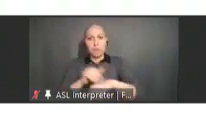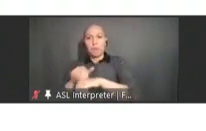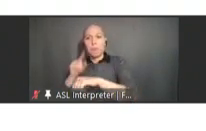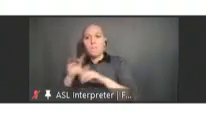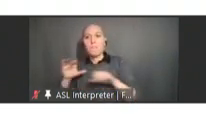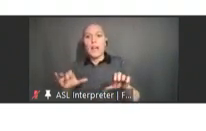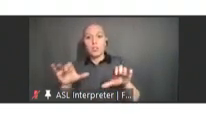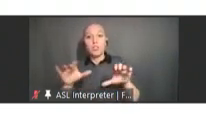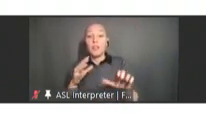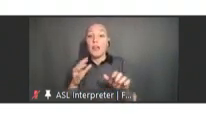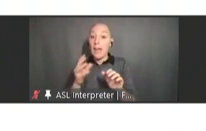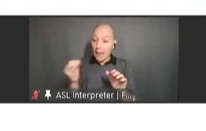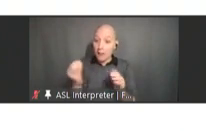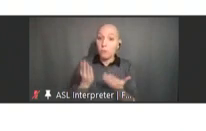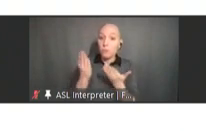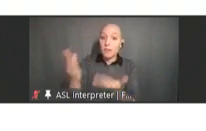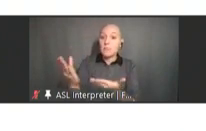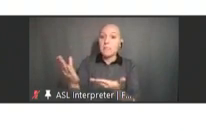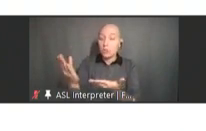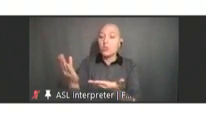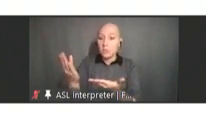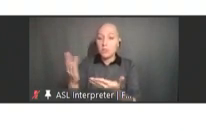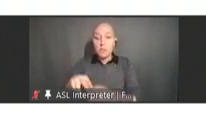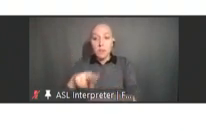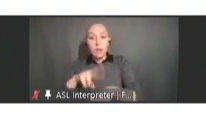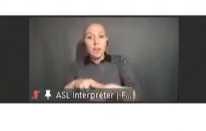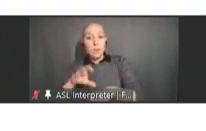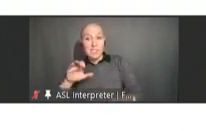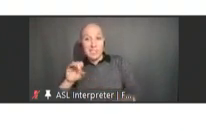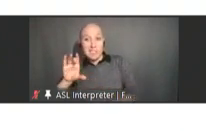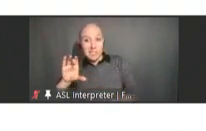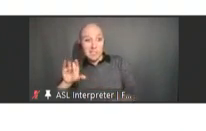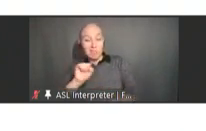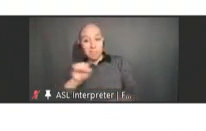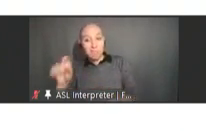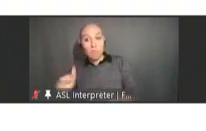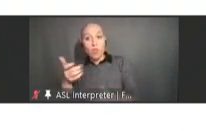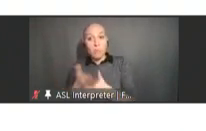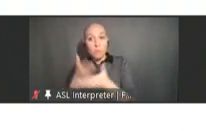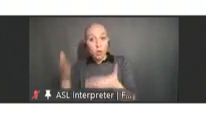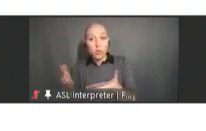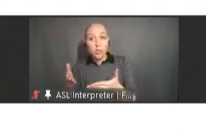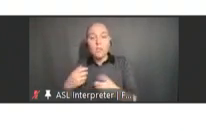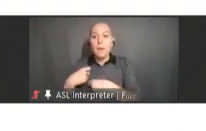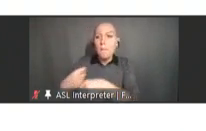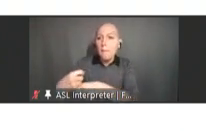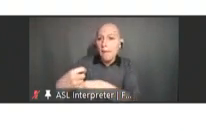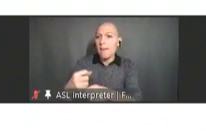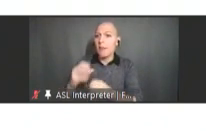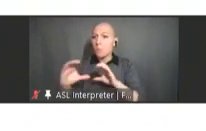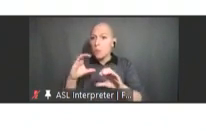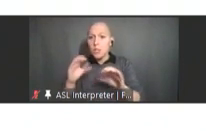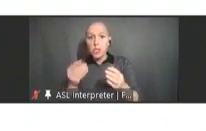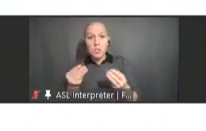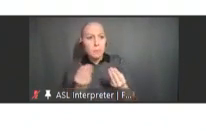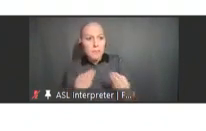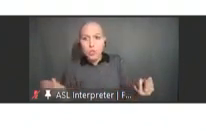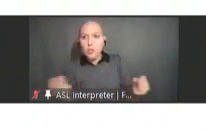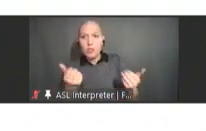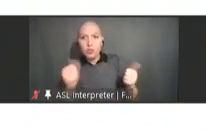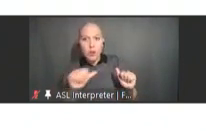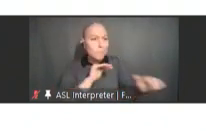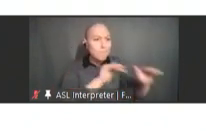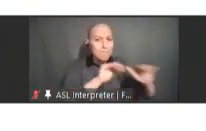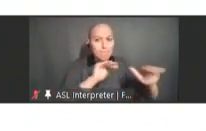take. And of course, CDC and other partners have created communications material to raise awareness about this and